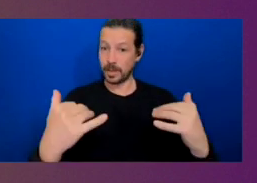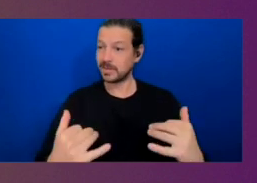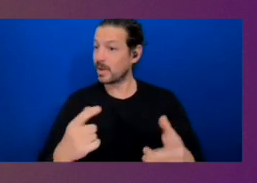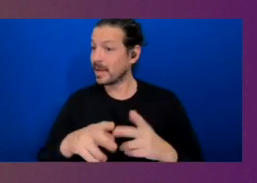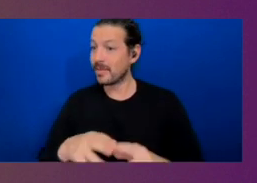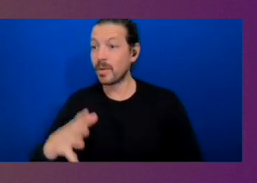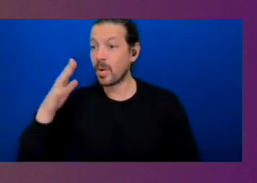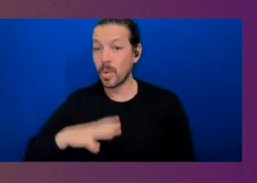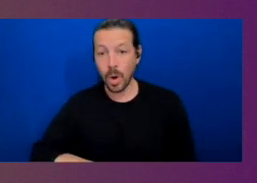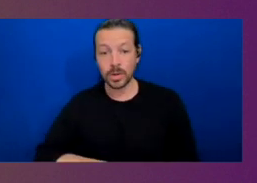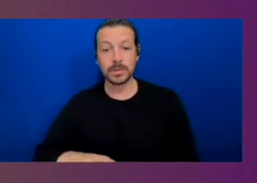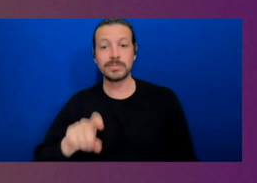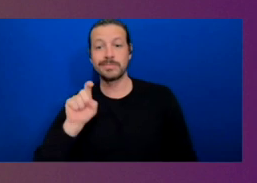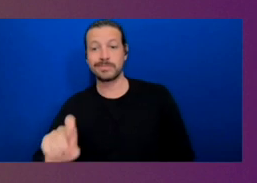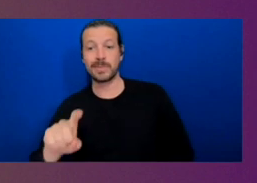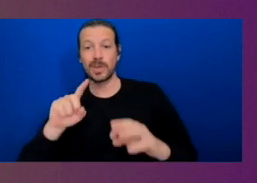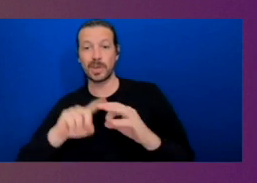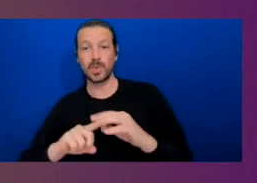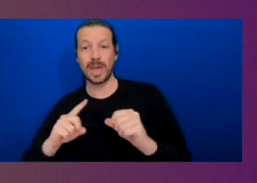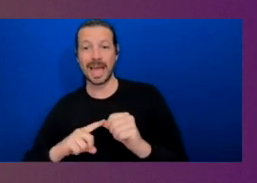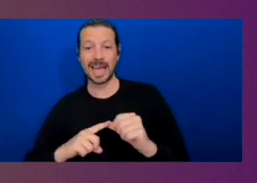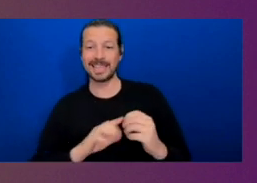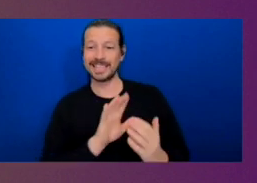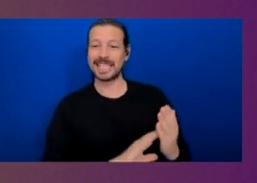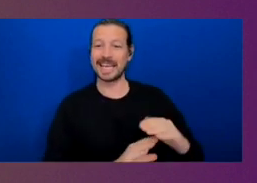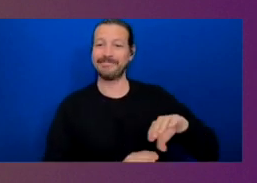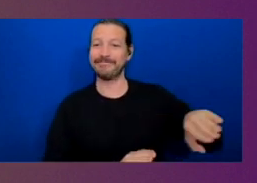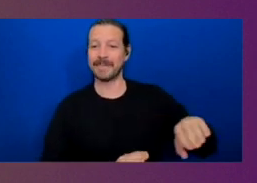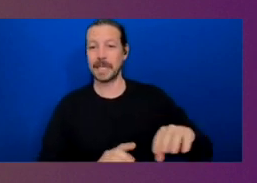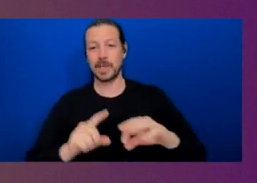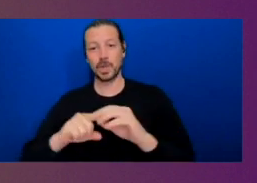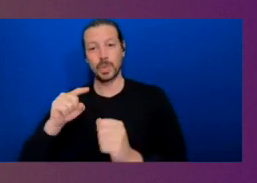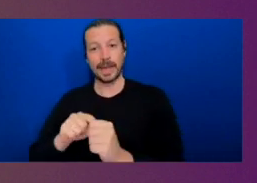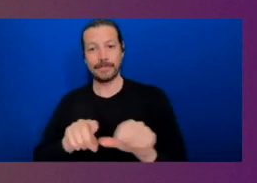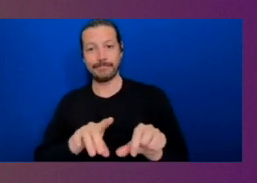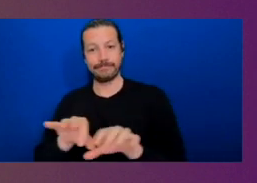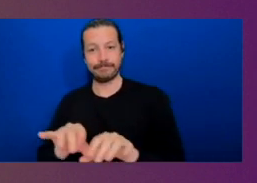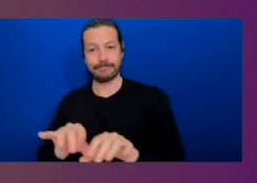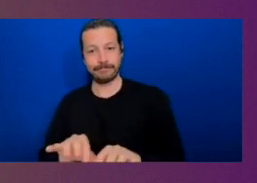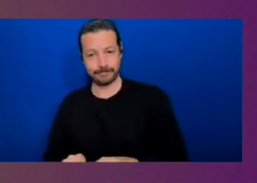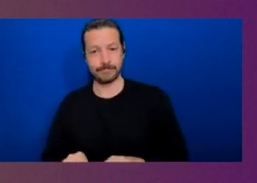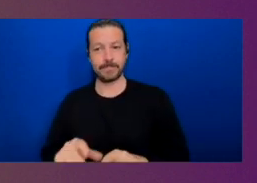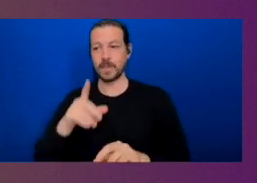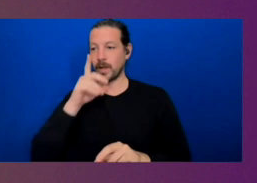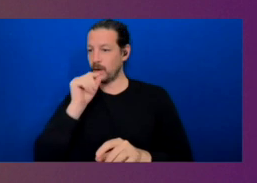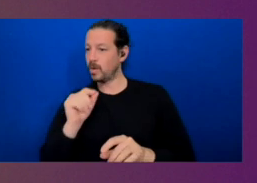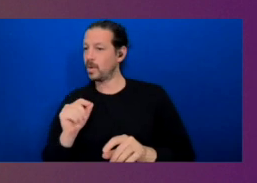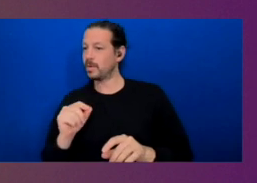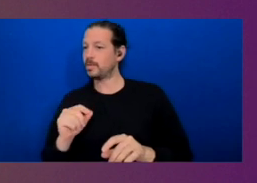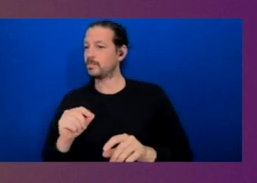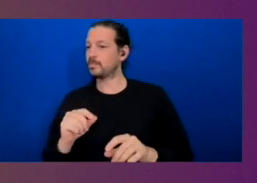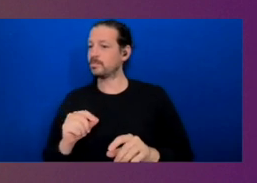into Q&A rather than the chat function and post your questions in there, we'll be able to pose those to our